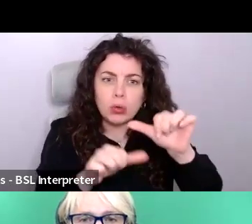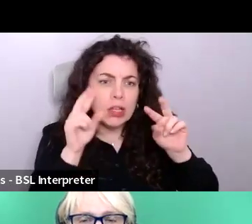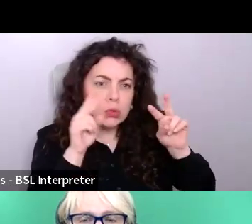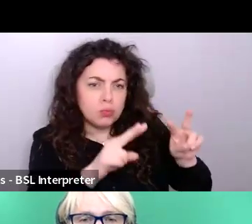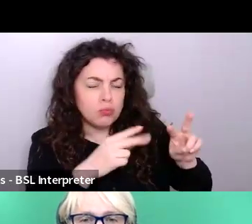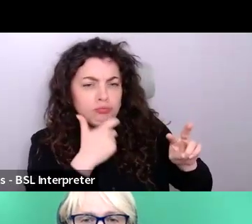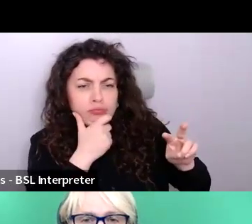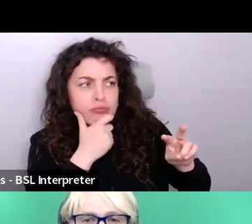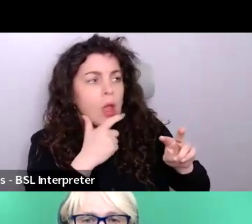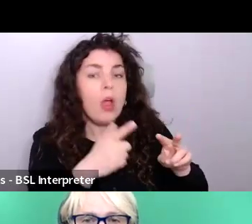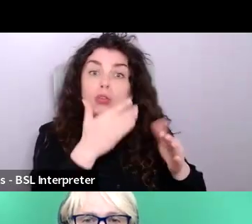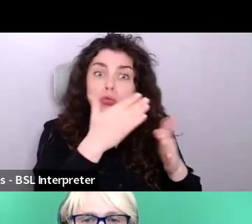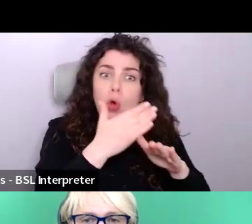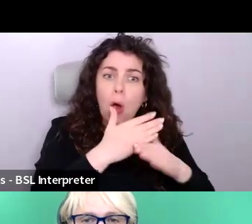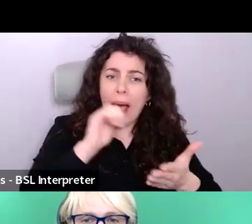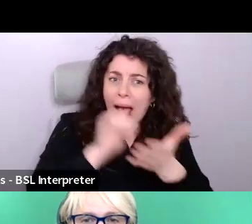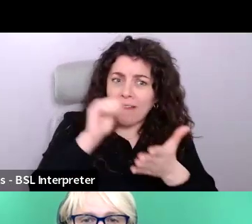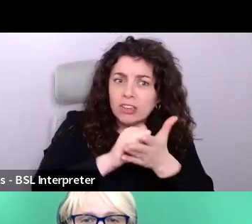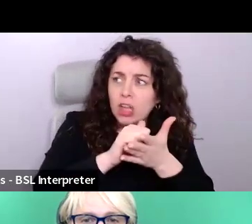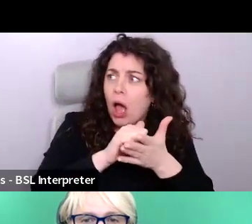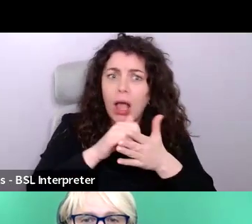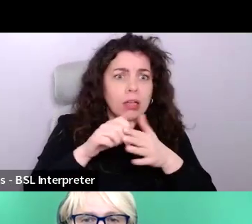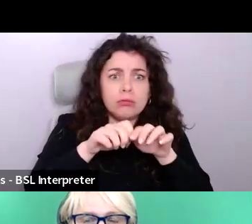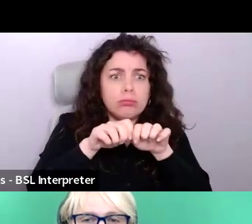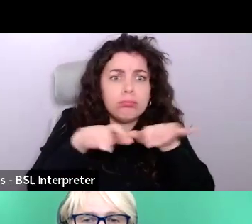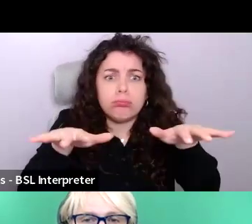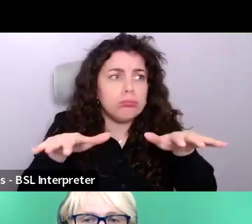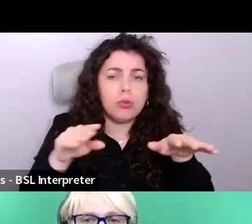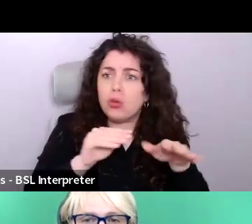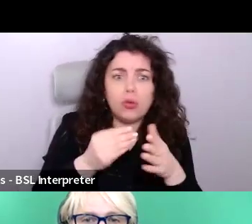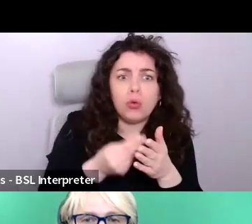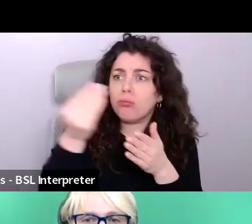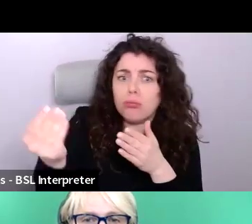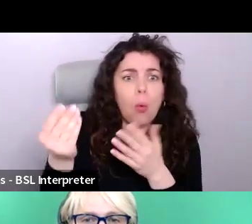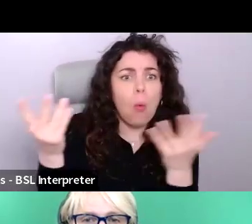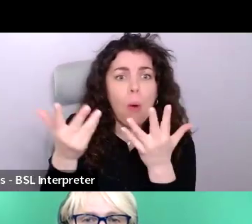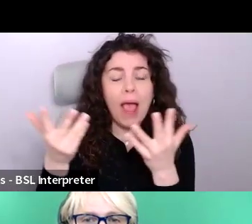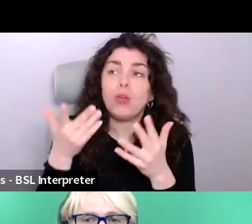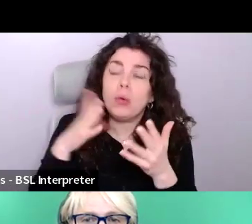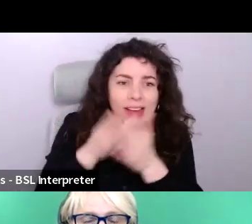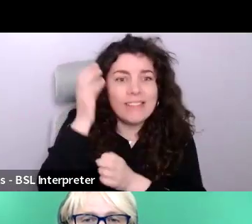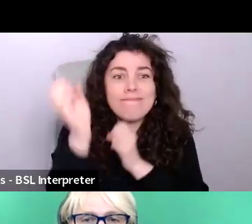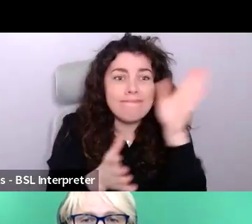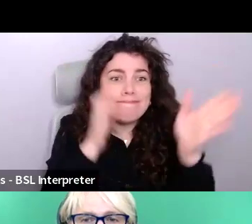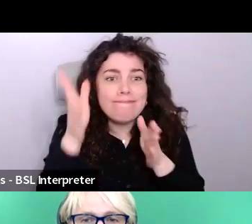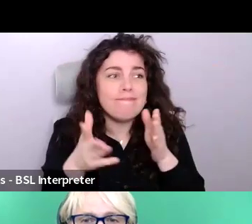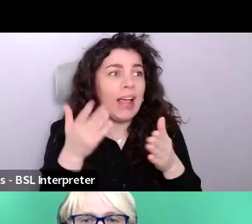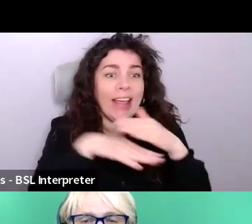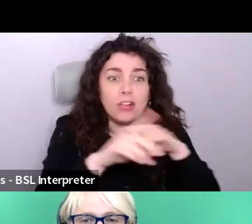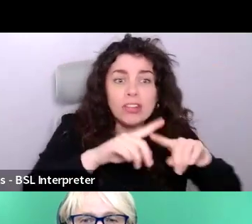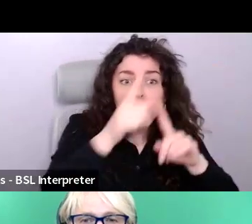how you advertise, where you advertise. You need to get out there. You need to get into the communities, and you need to do